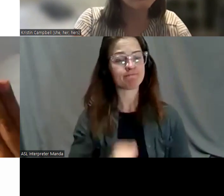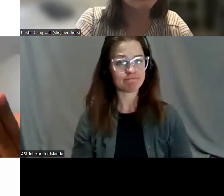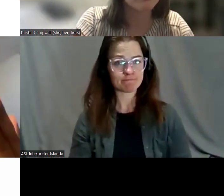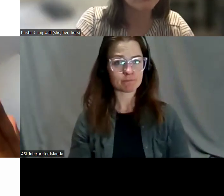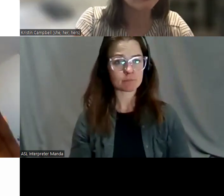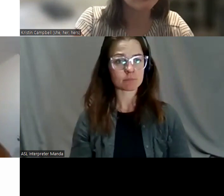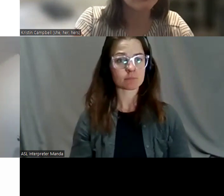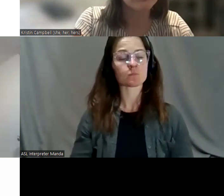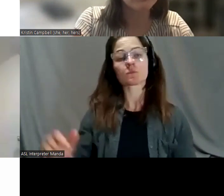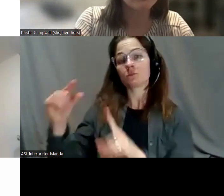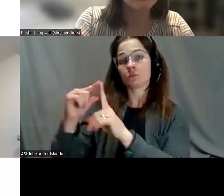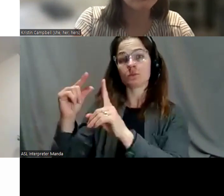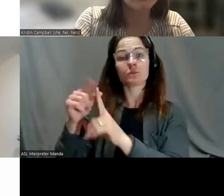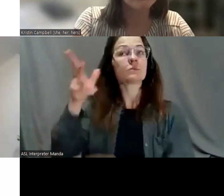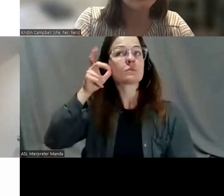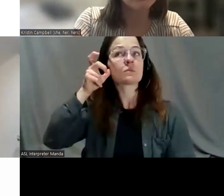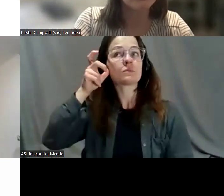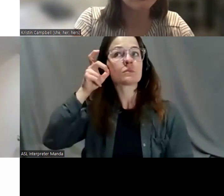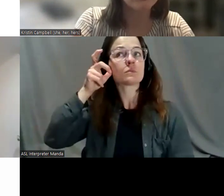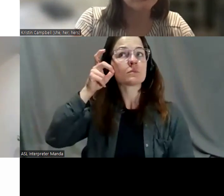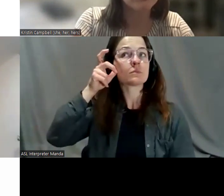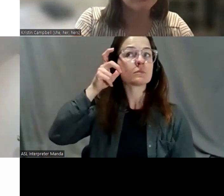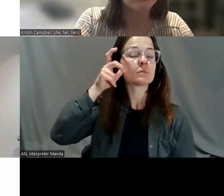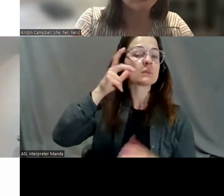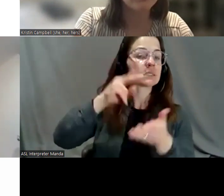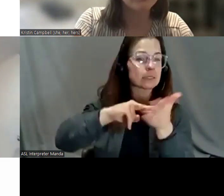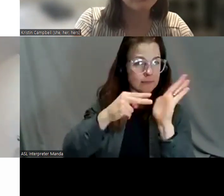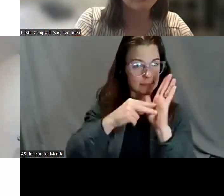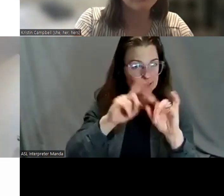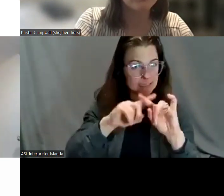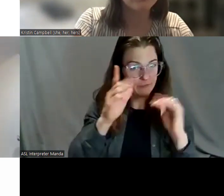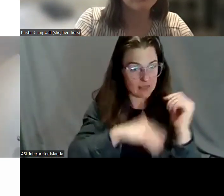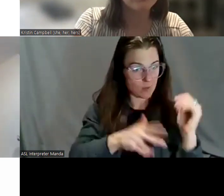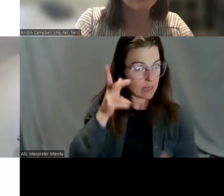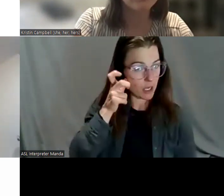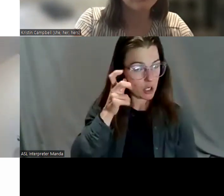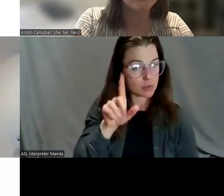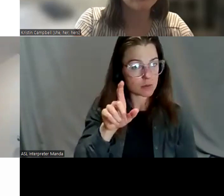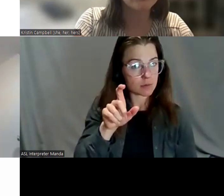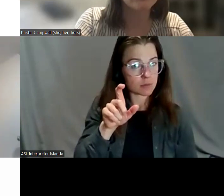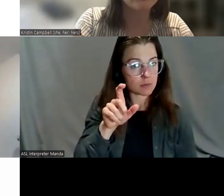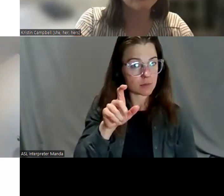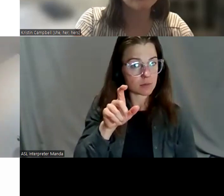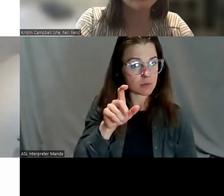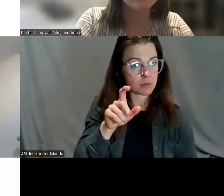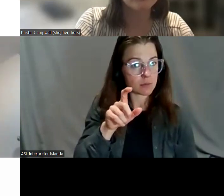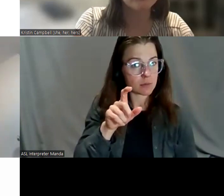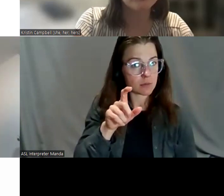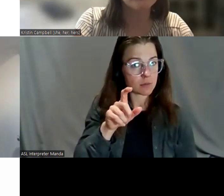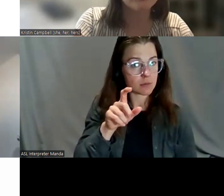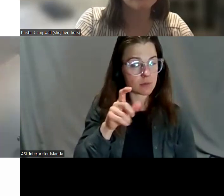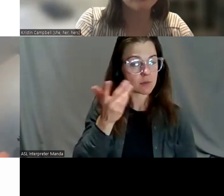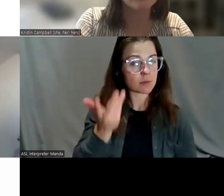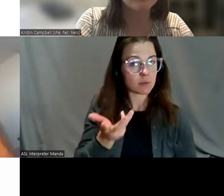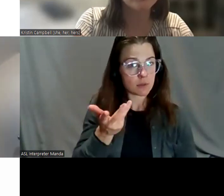the words spoken to me, is there still meaning that is different from what I'm hearing that I can extract from that? And